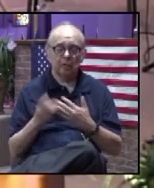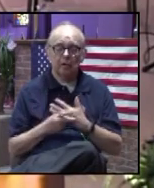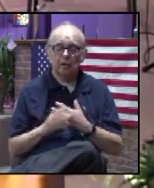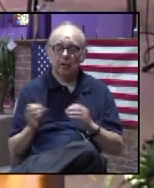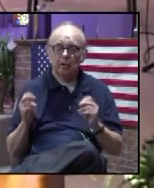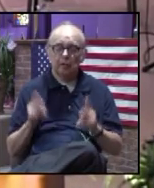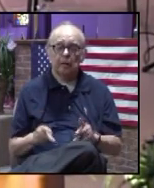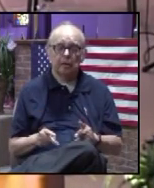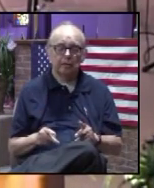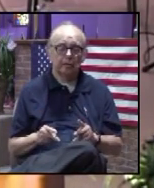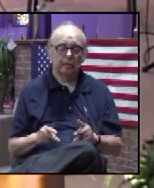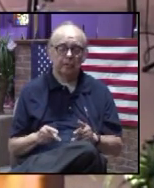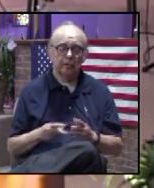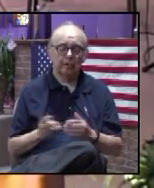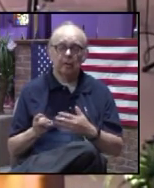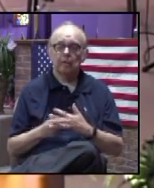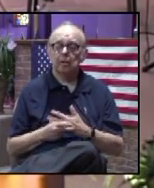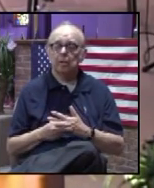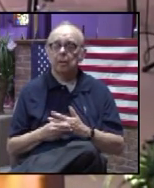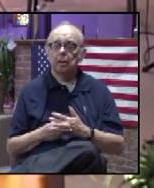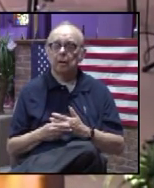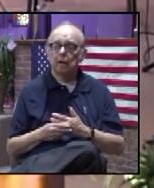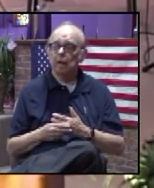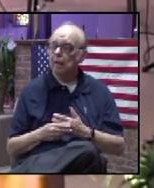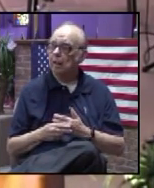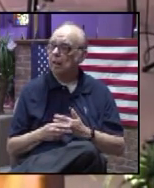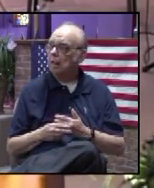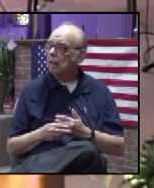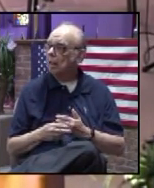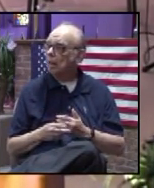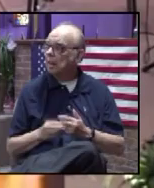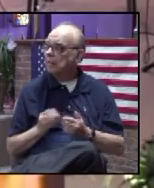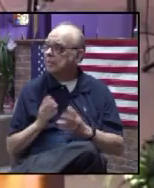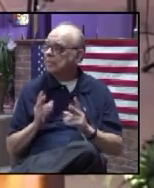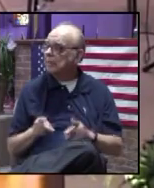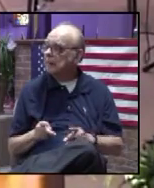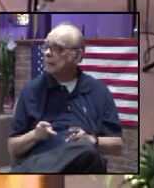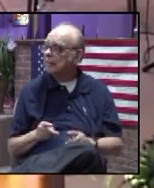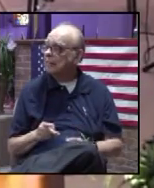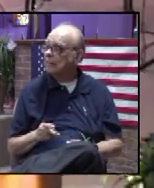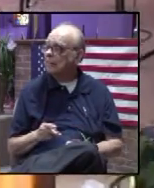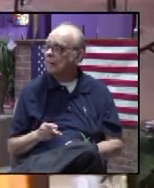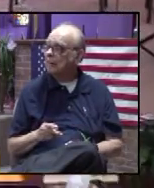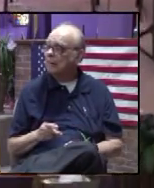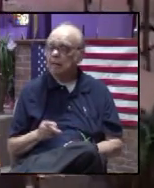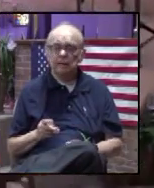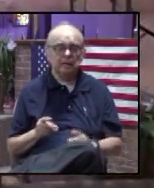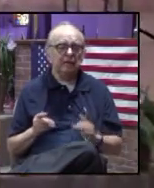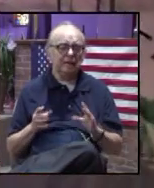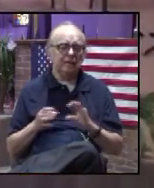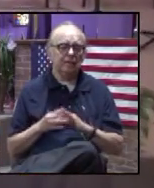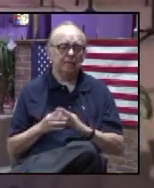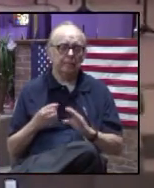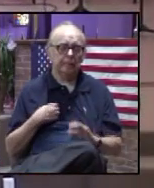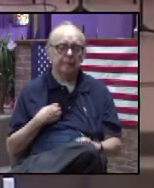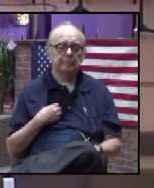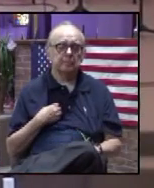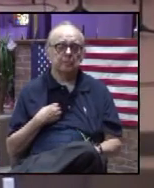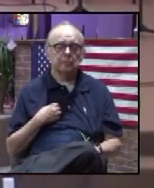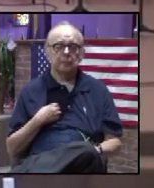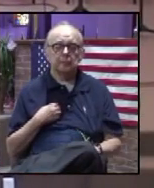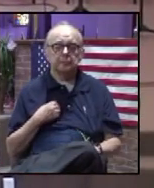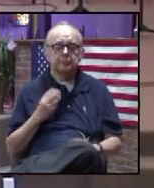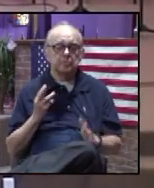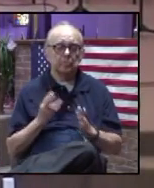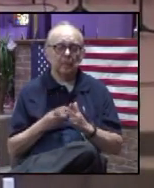Nobody's gone through experiencing. Okay, good. Somebody that will relate to me and witness what